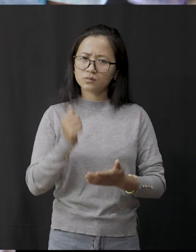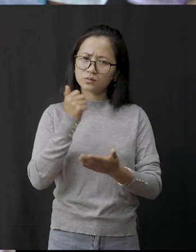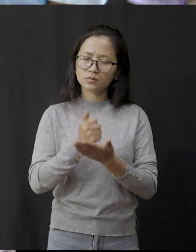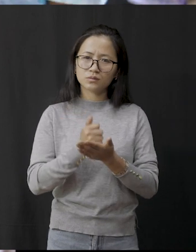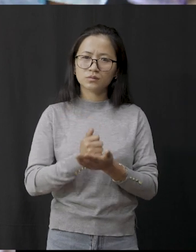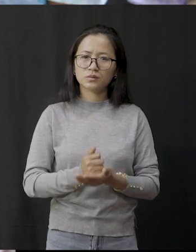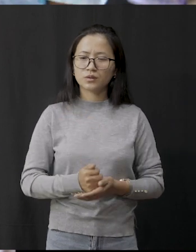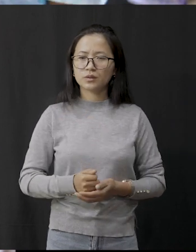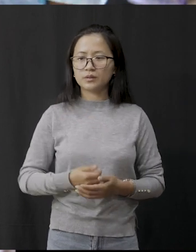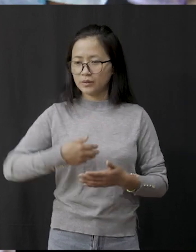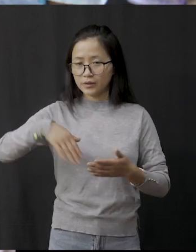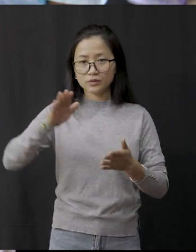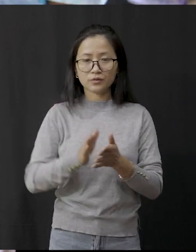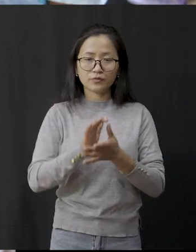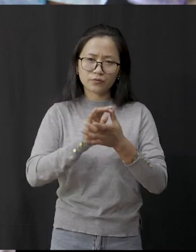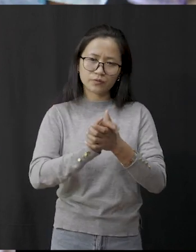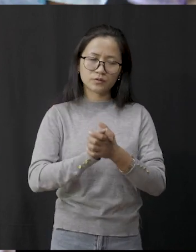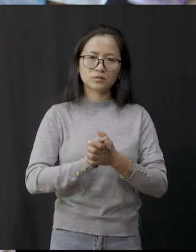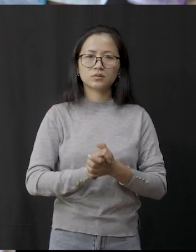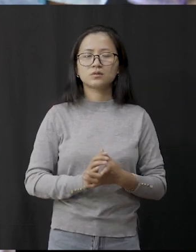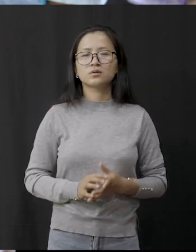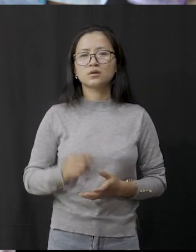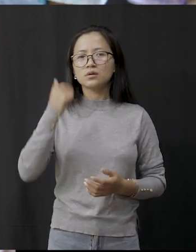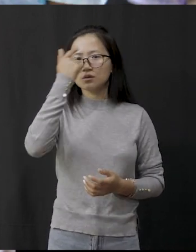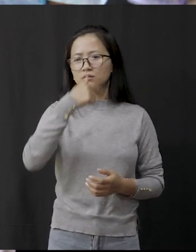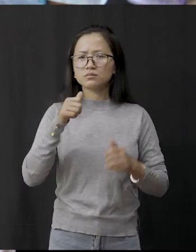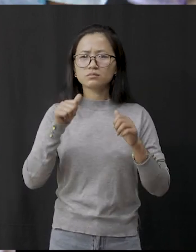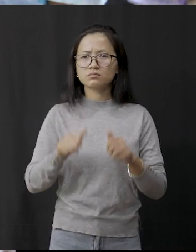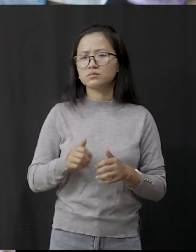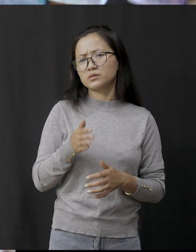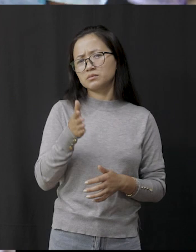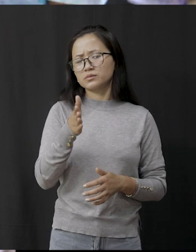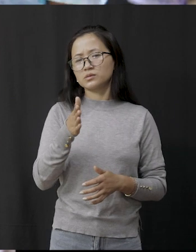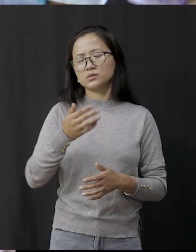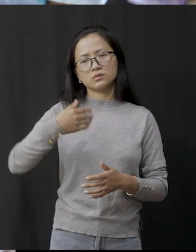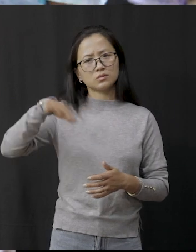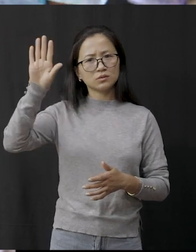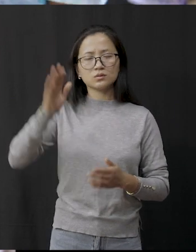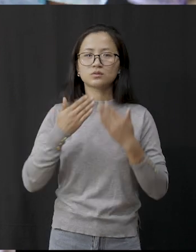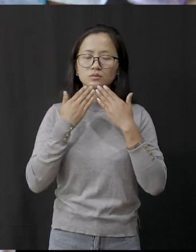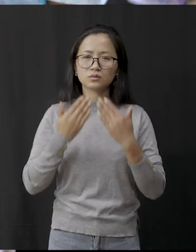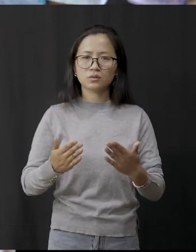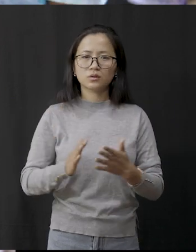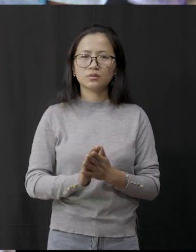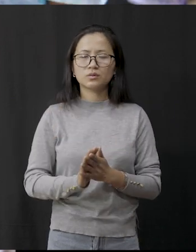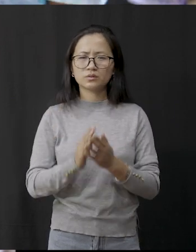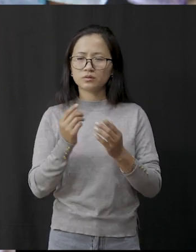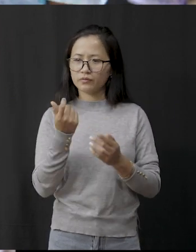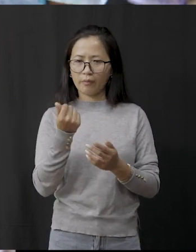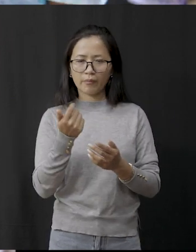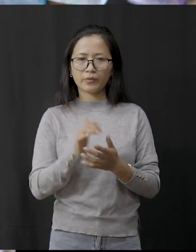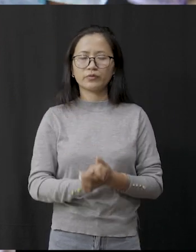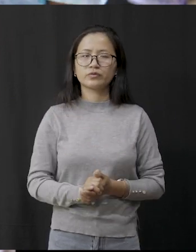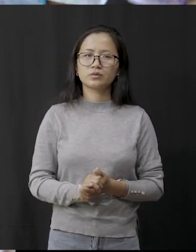should let your friends, if there's any friends who is unable to go to school because of poverty,